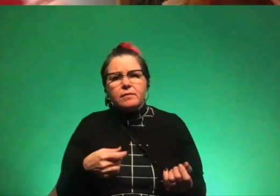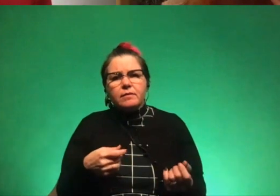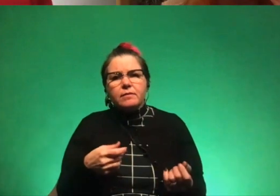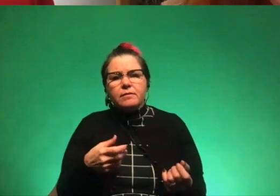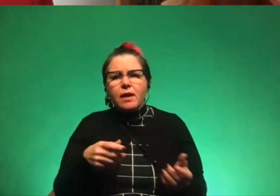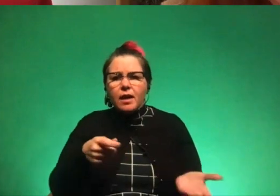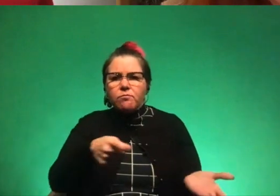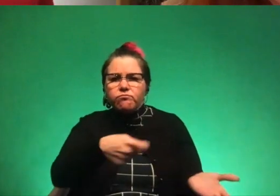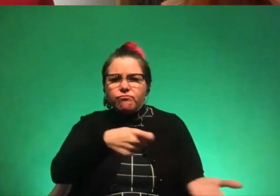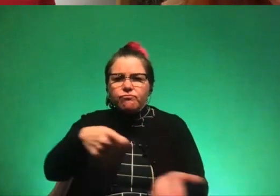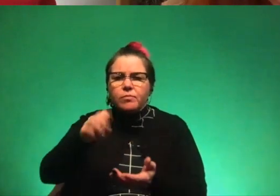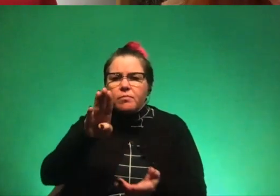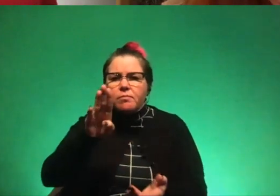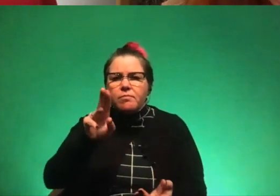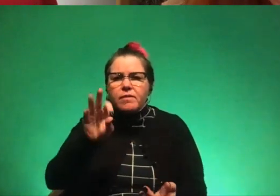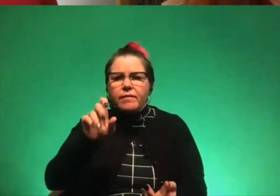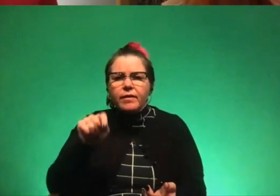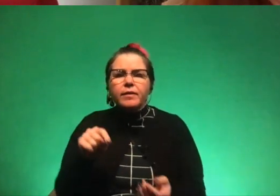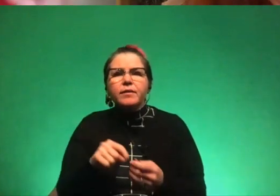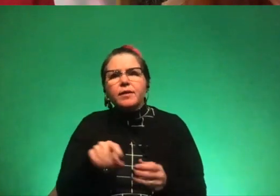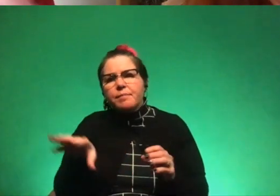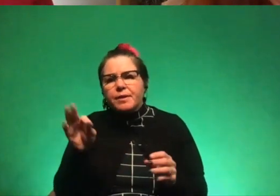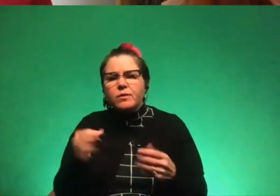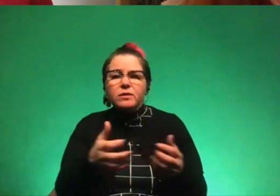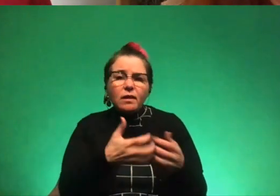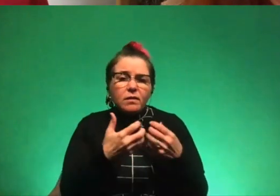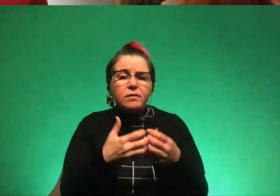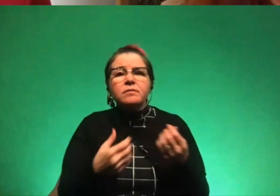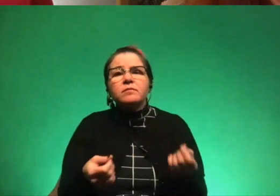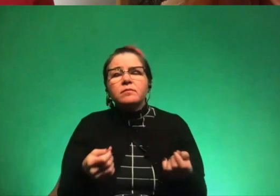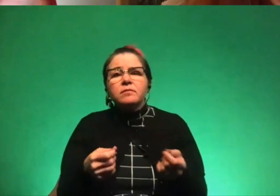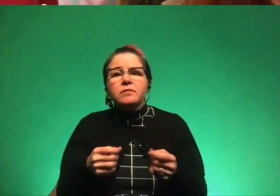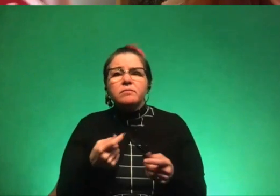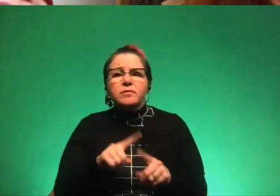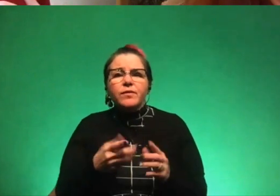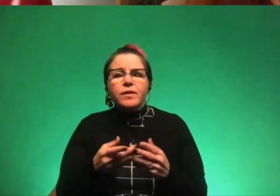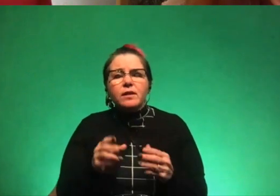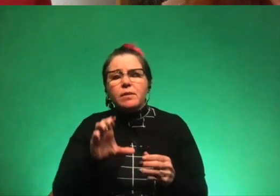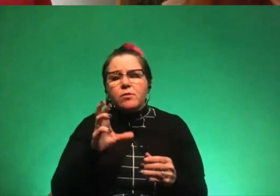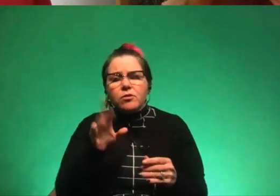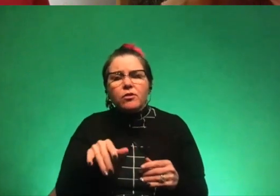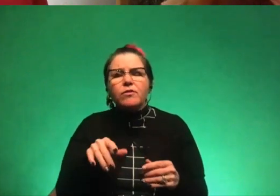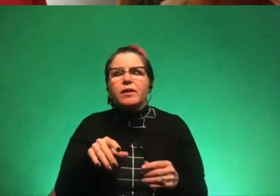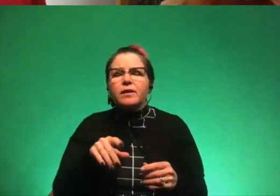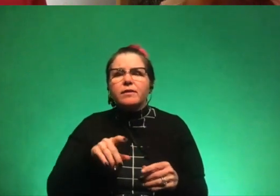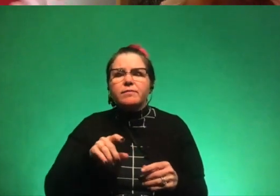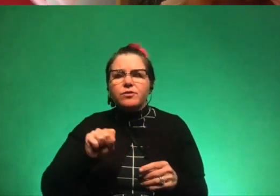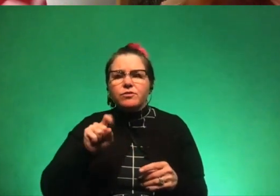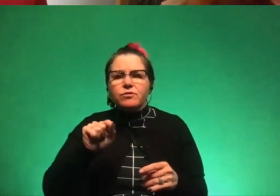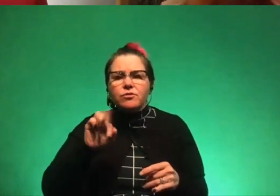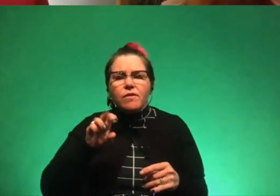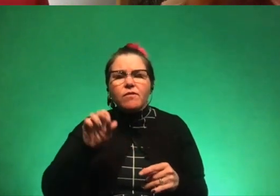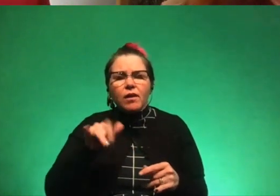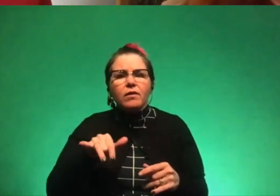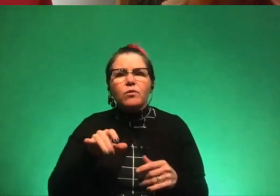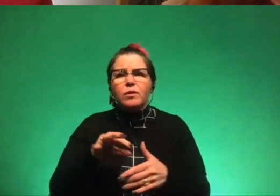buffet, like just, you know, choose with salads and things. Like it might be curries or stir fries or like roast meat